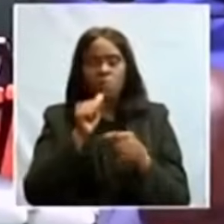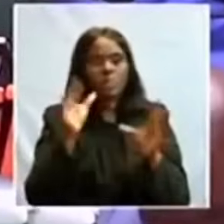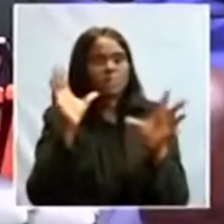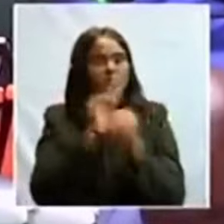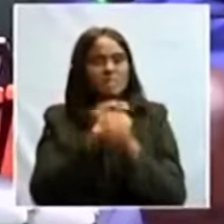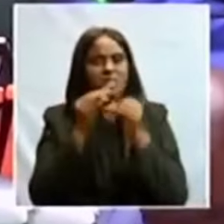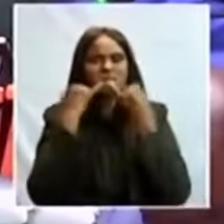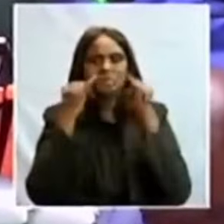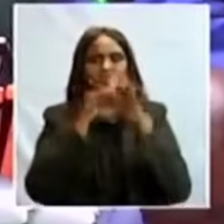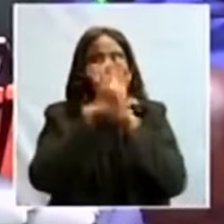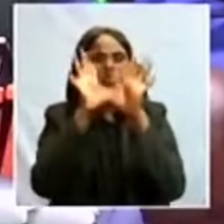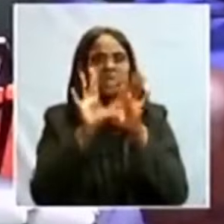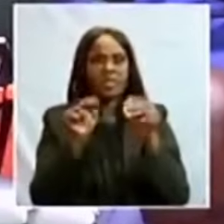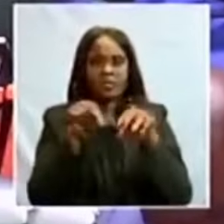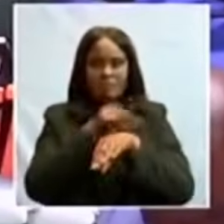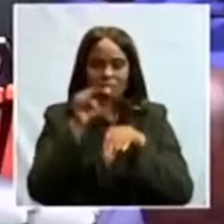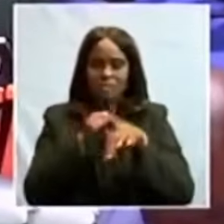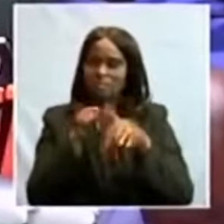the nation.